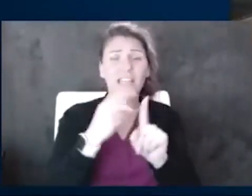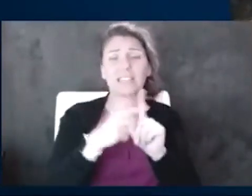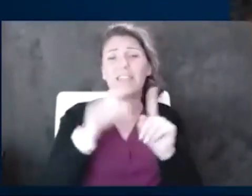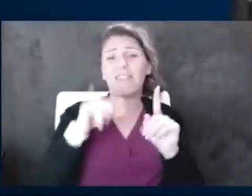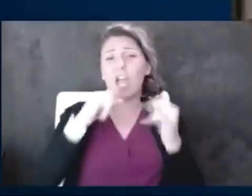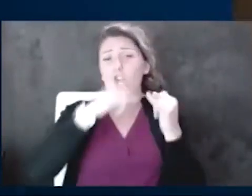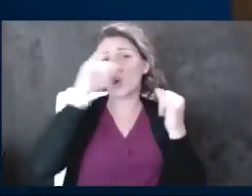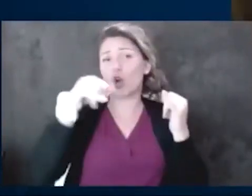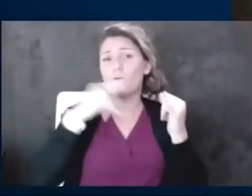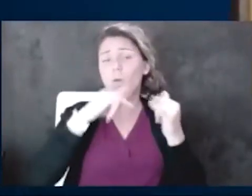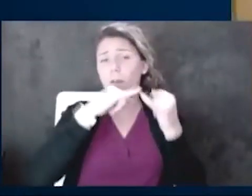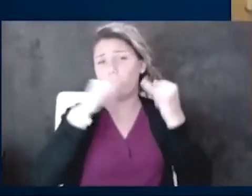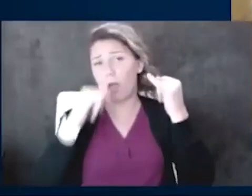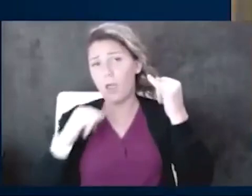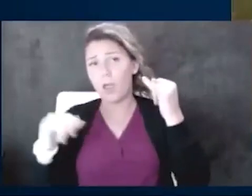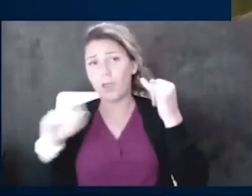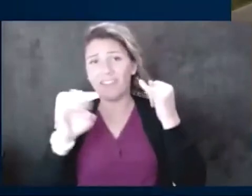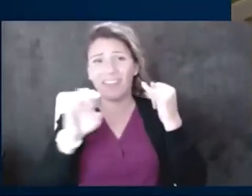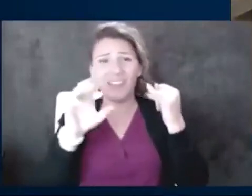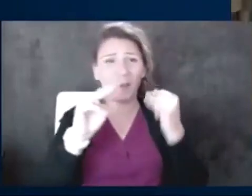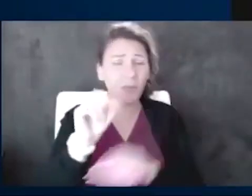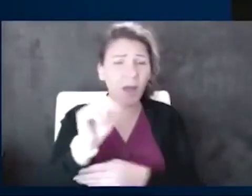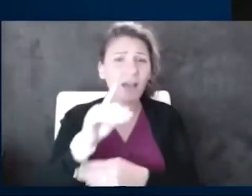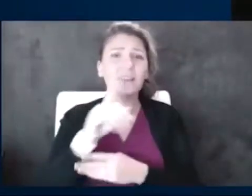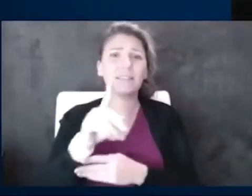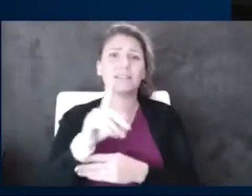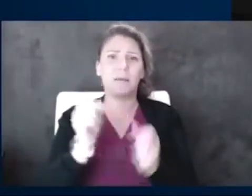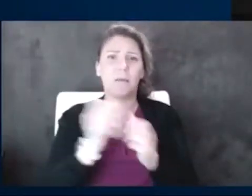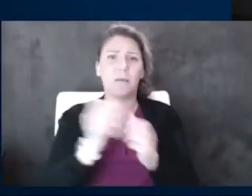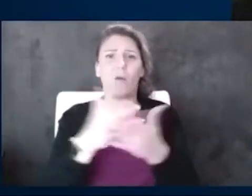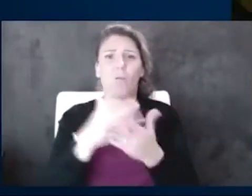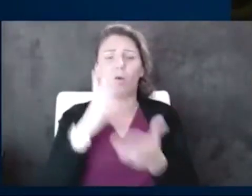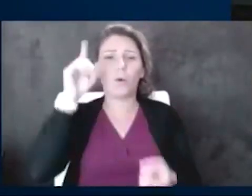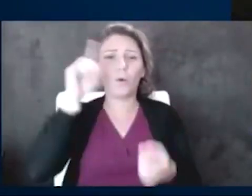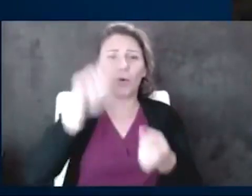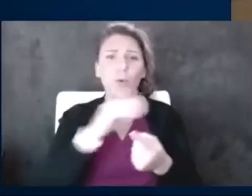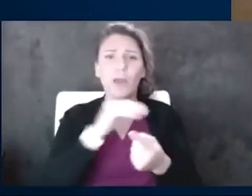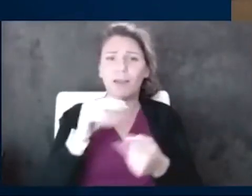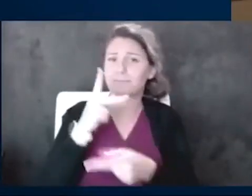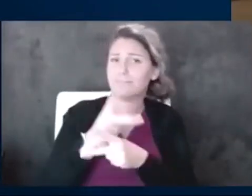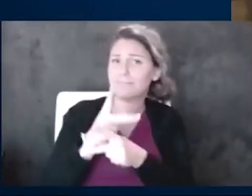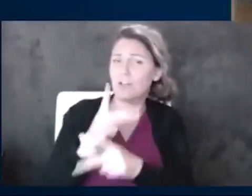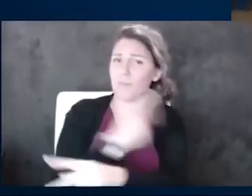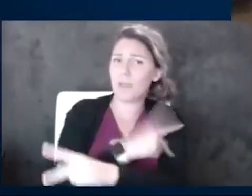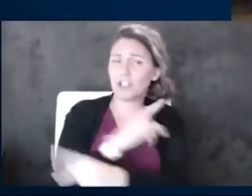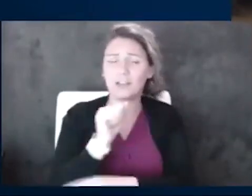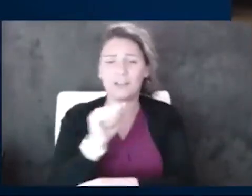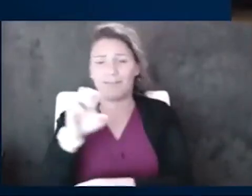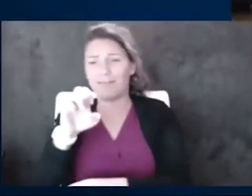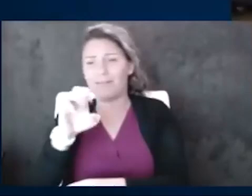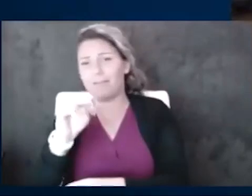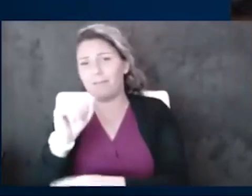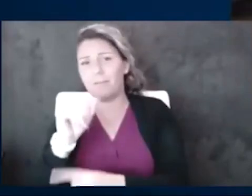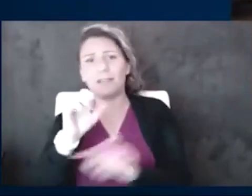EMS volumes will go down and we can get back to taking care of patients, and EMS can get back to doing their job, and I think we're going to be in a better place.